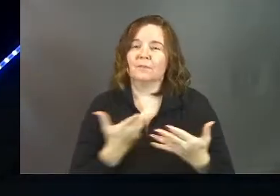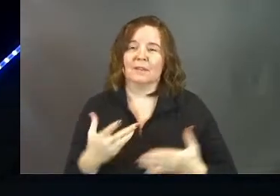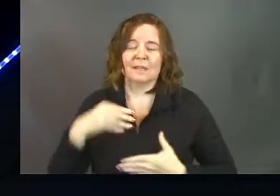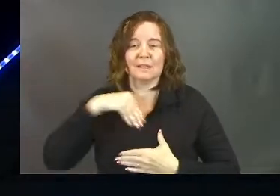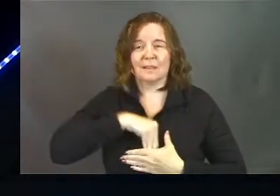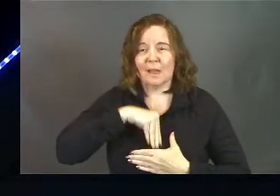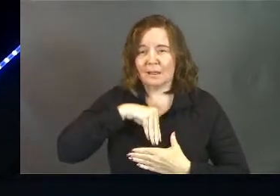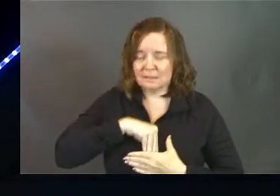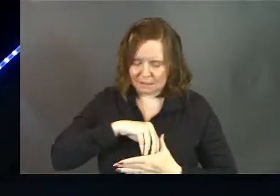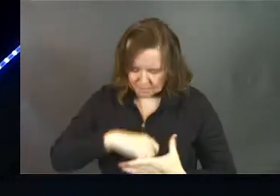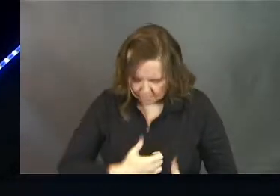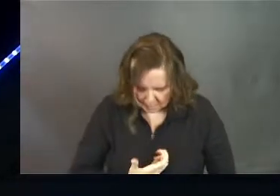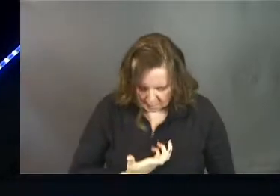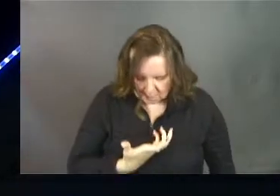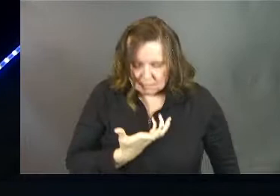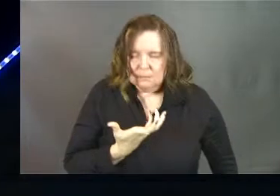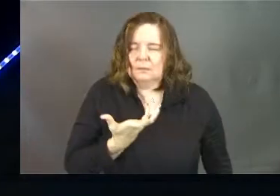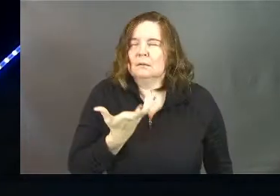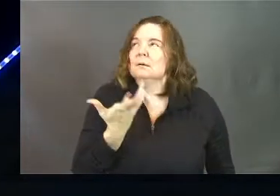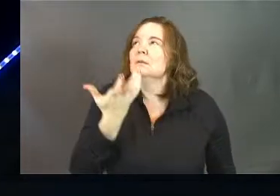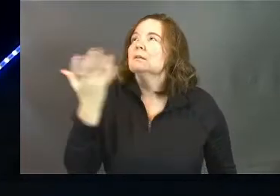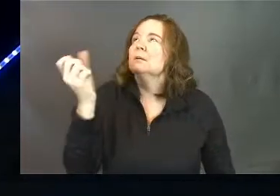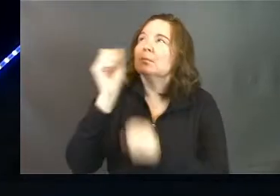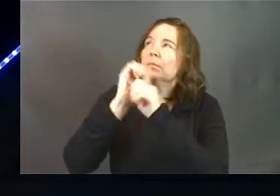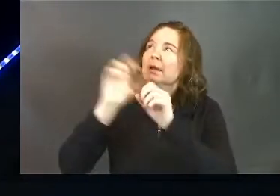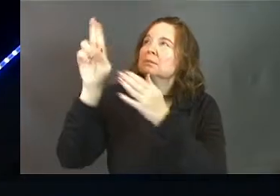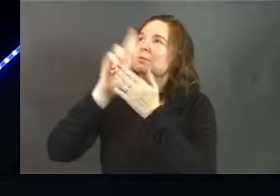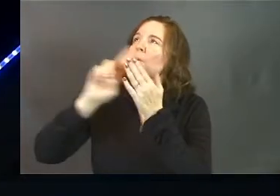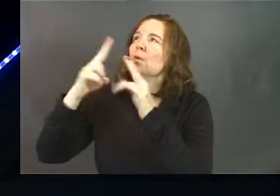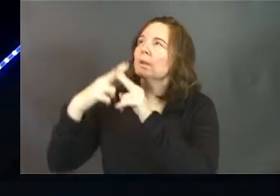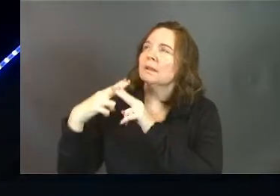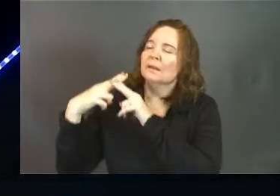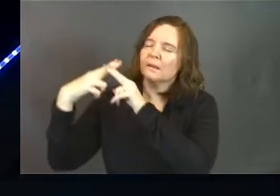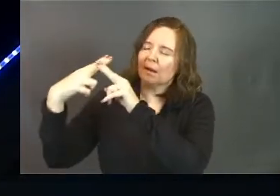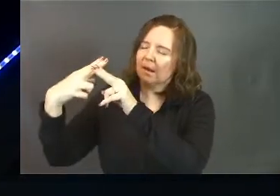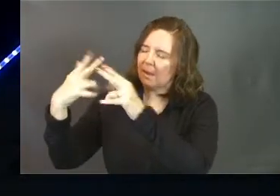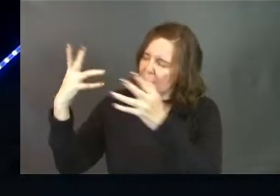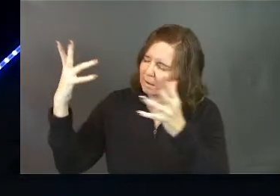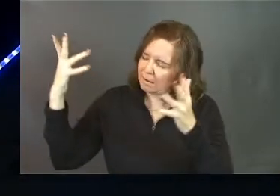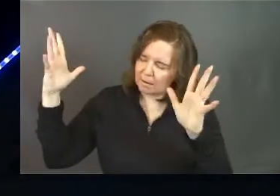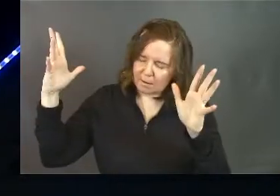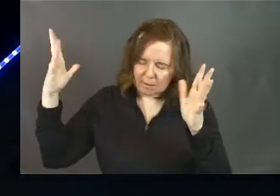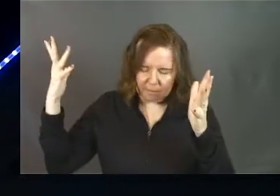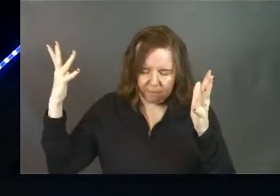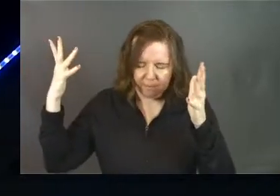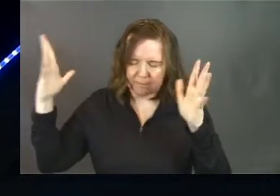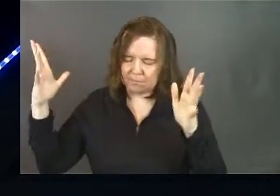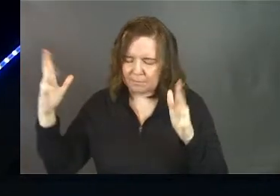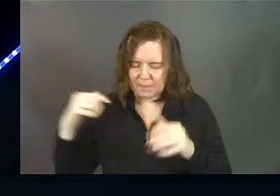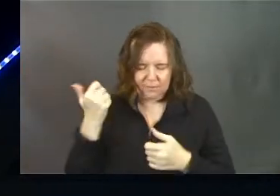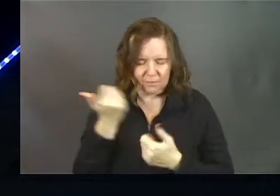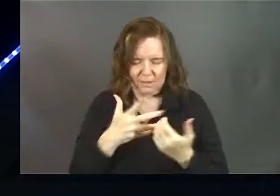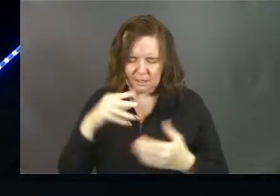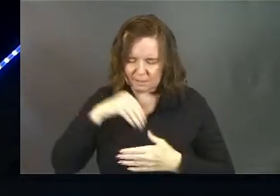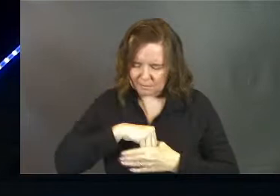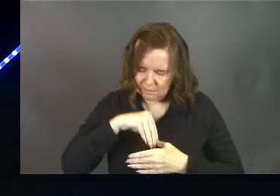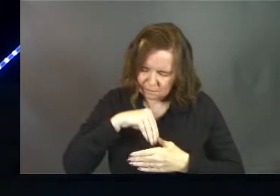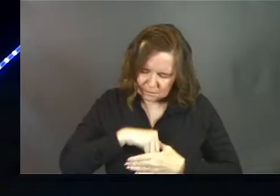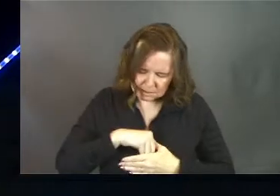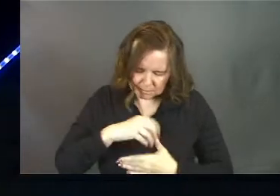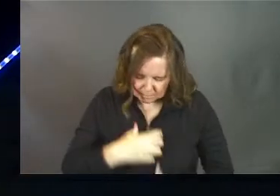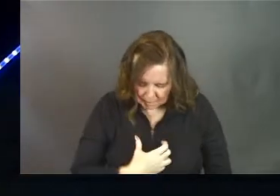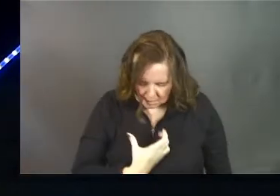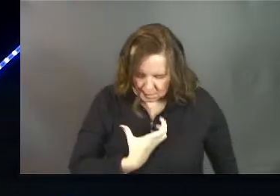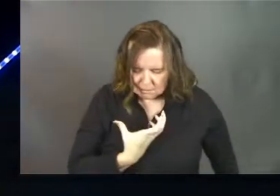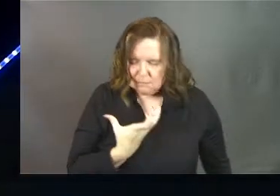name. Everything that's in me is His holy name. My praise is a weapon. Everything